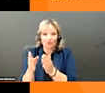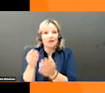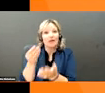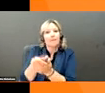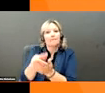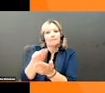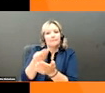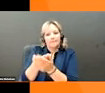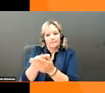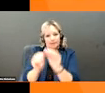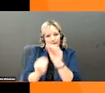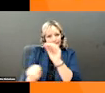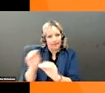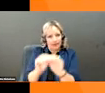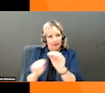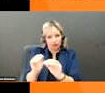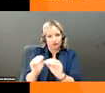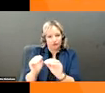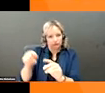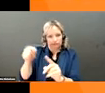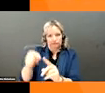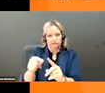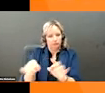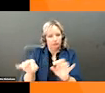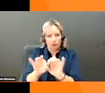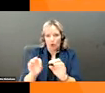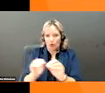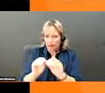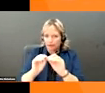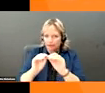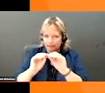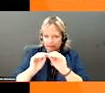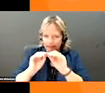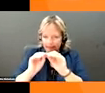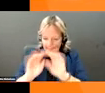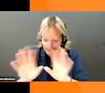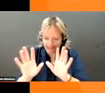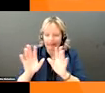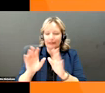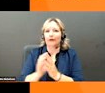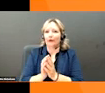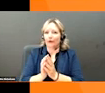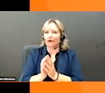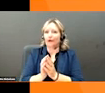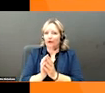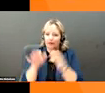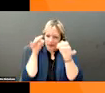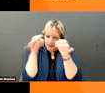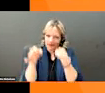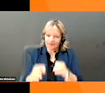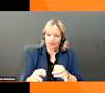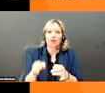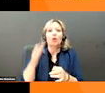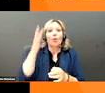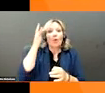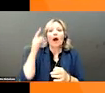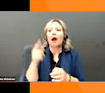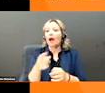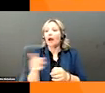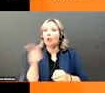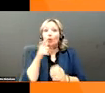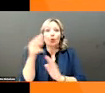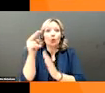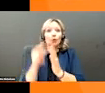money. This is really kind of the crux of it. And a lot of the reviewers are going to be accountants